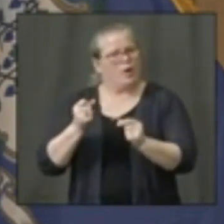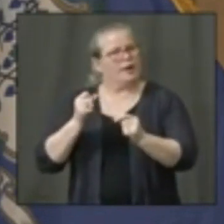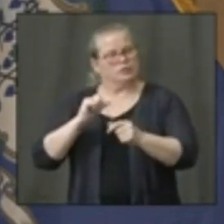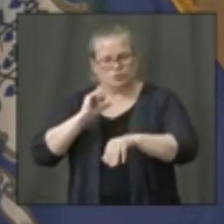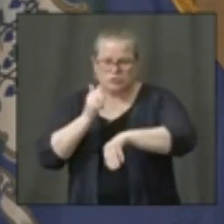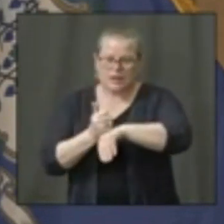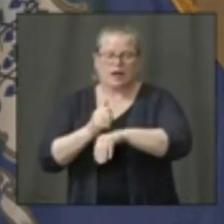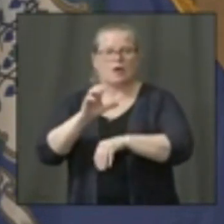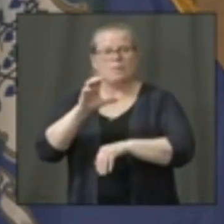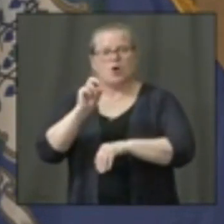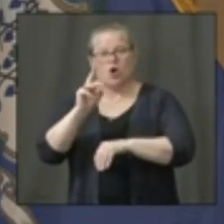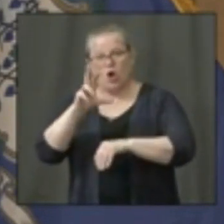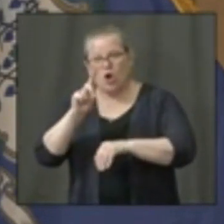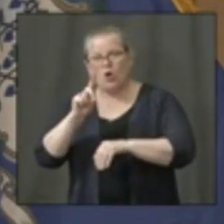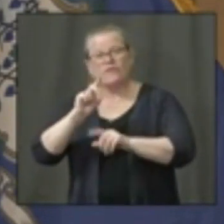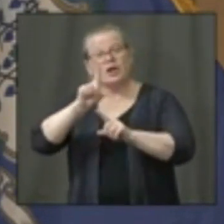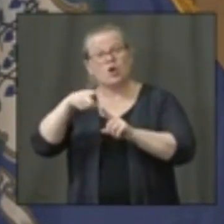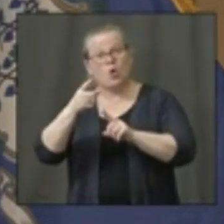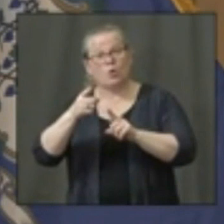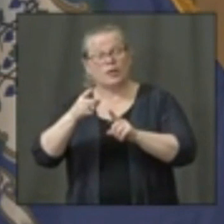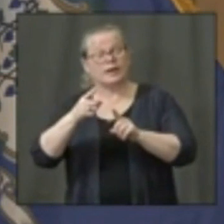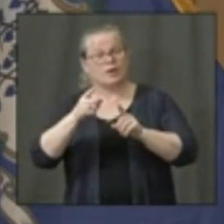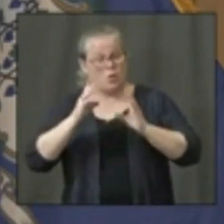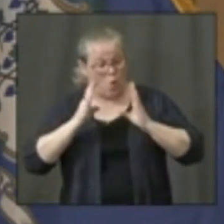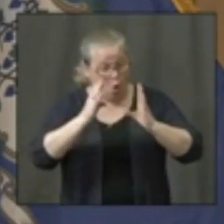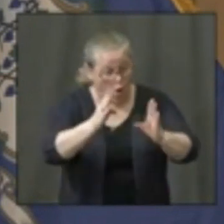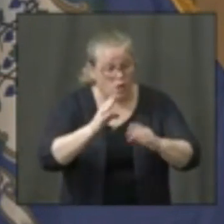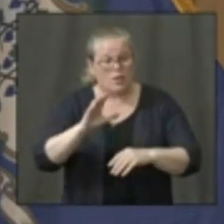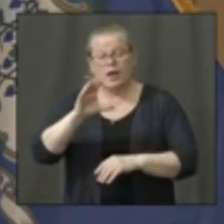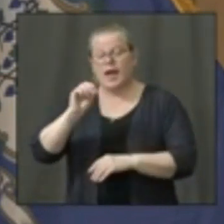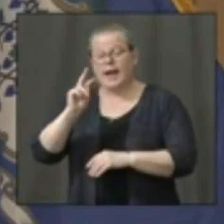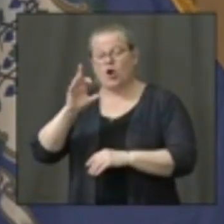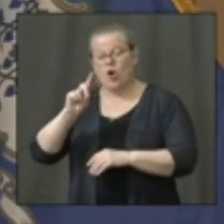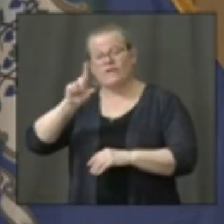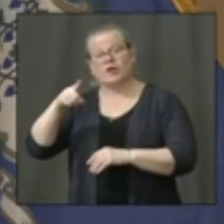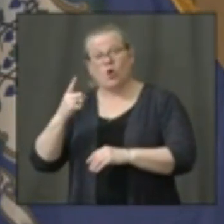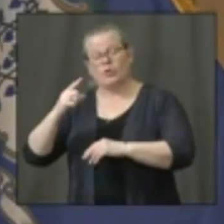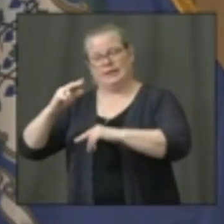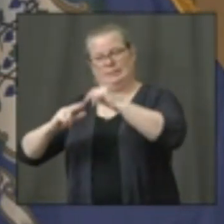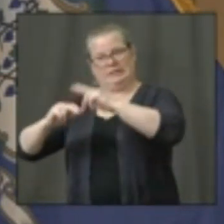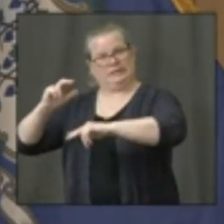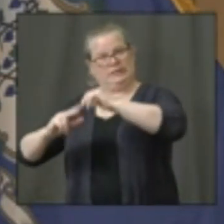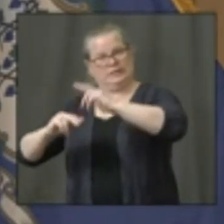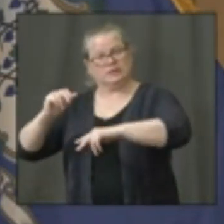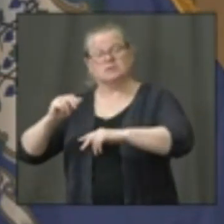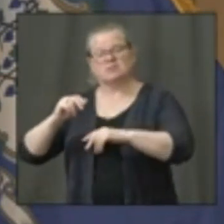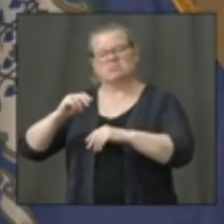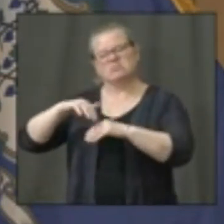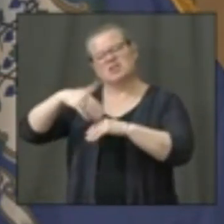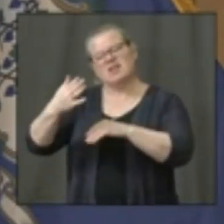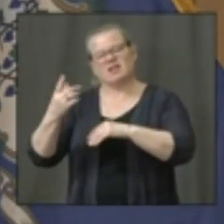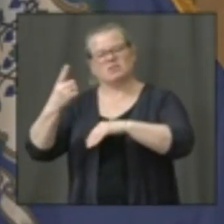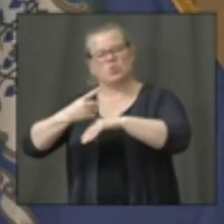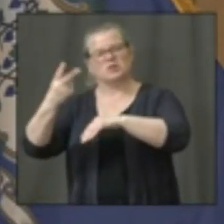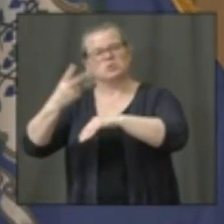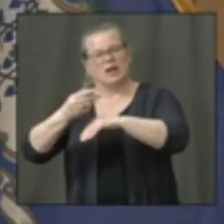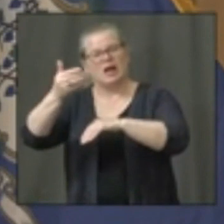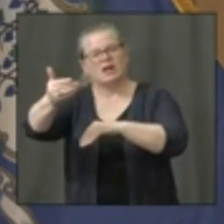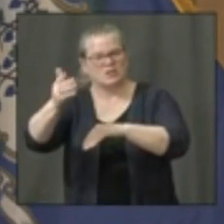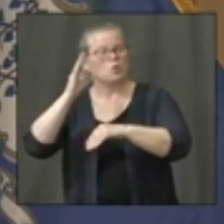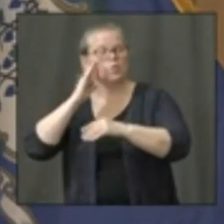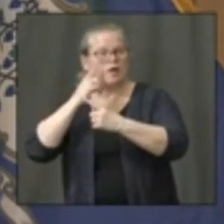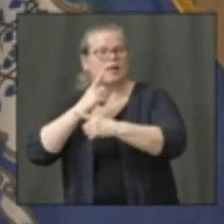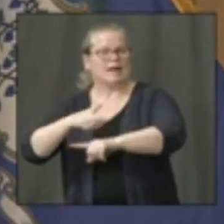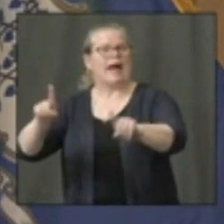facilities. We'll be announcing the first three COVID-only nursing facilities in the next day or so. And that's what we're doing